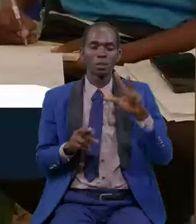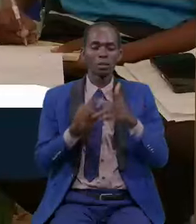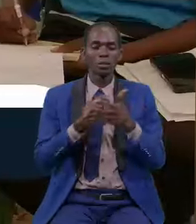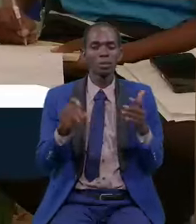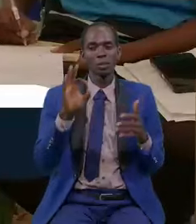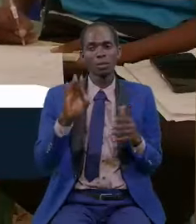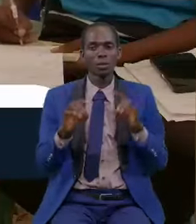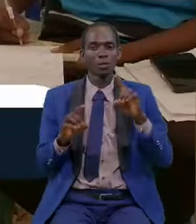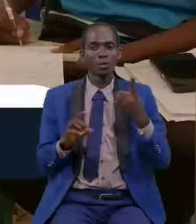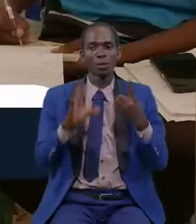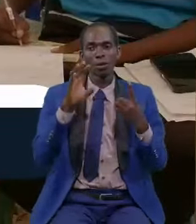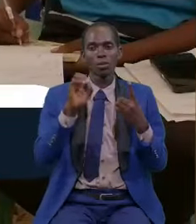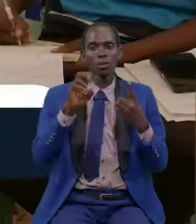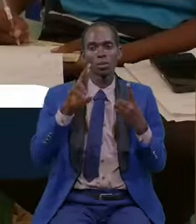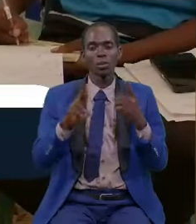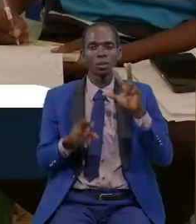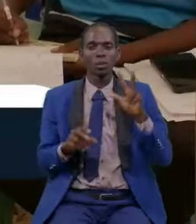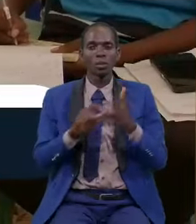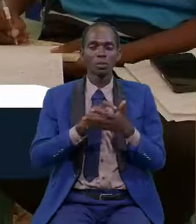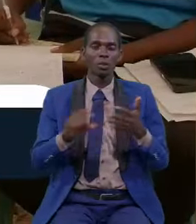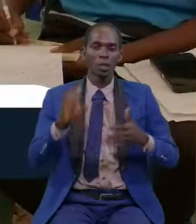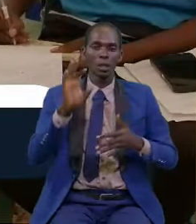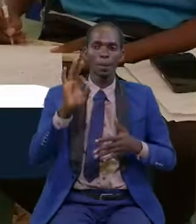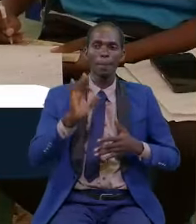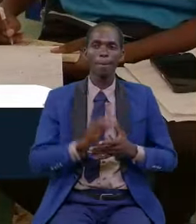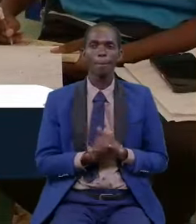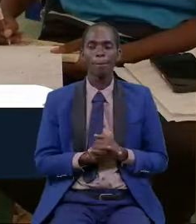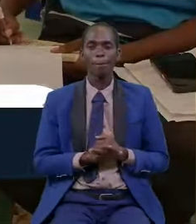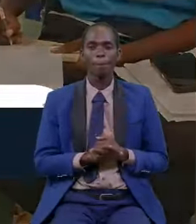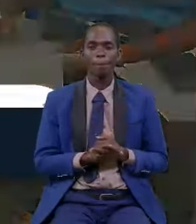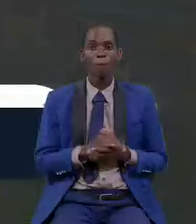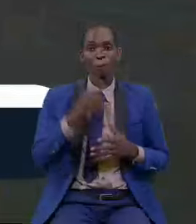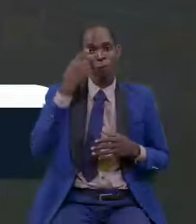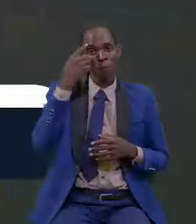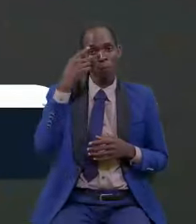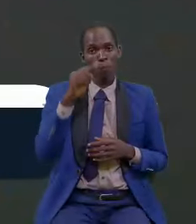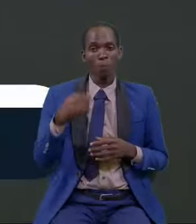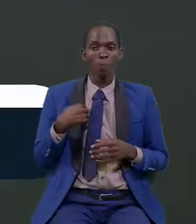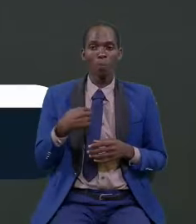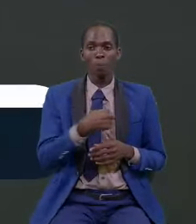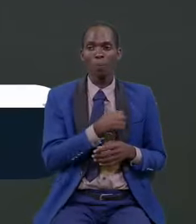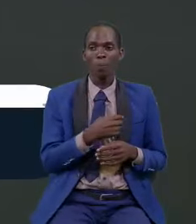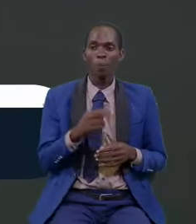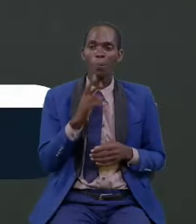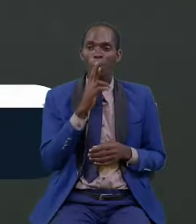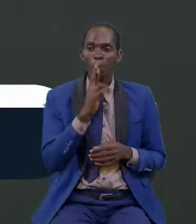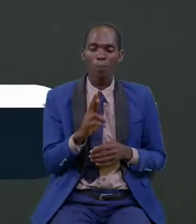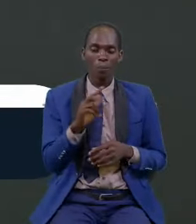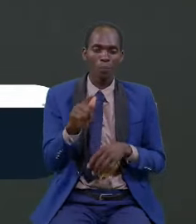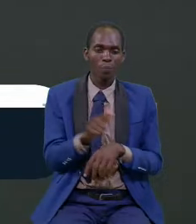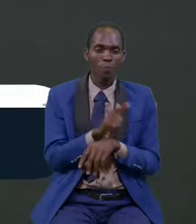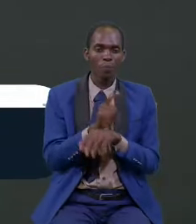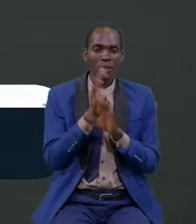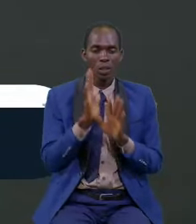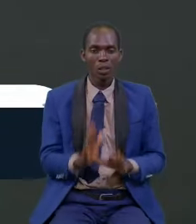chapter 3, verse 9. For we are laborers together